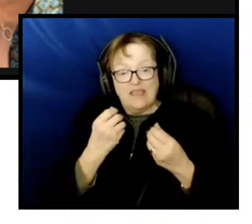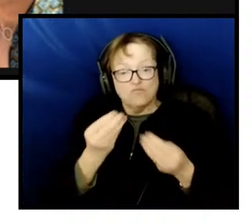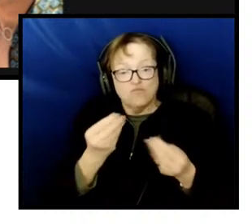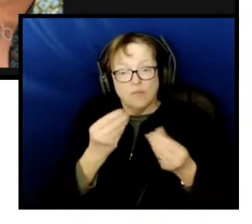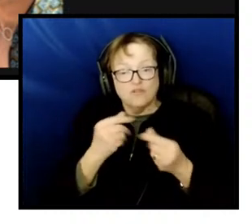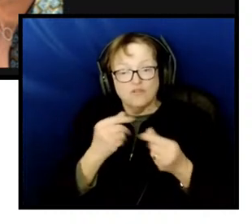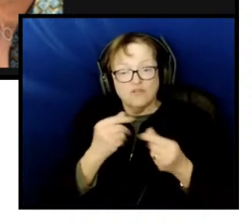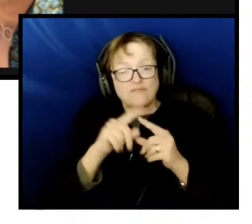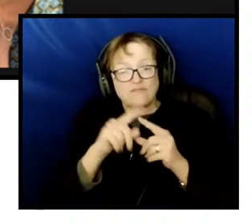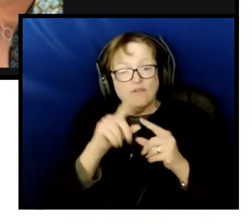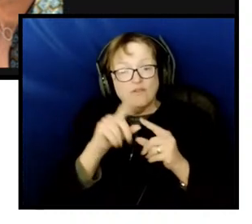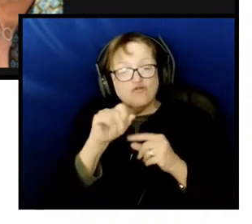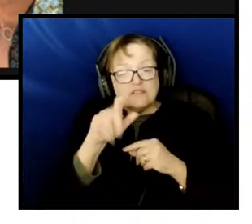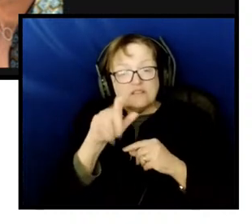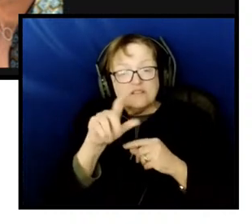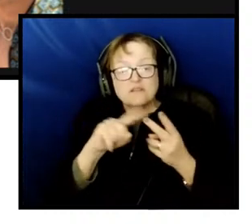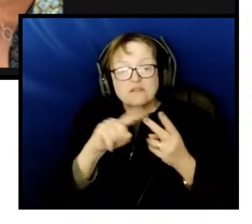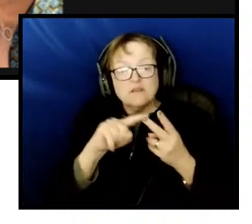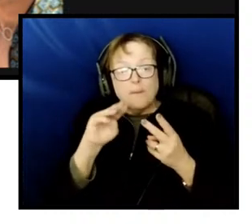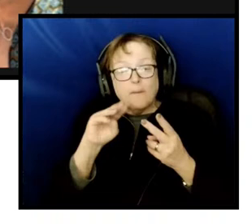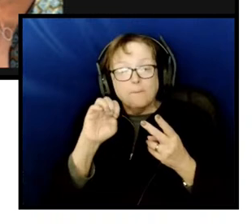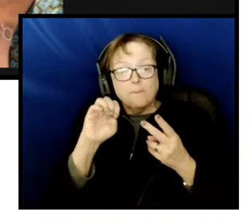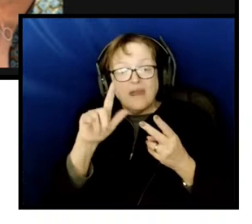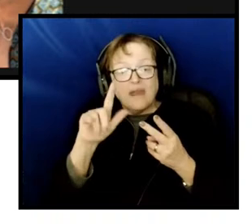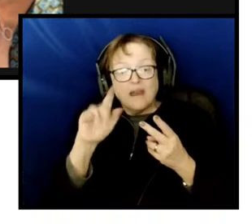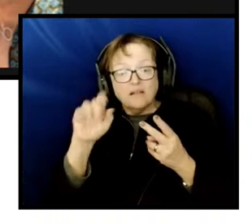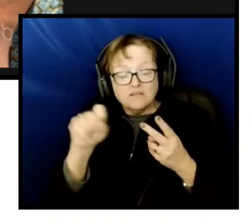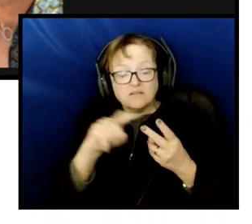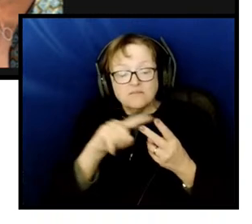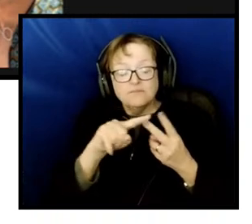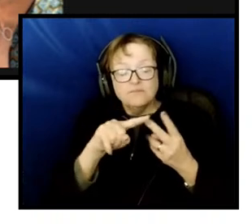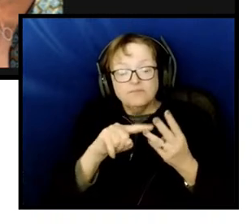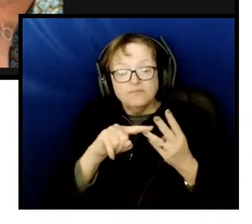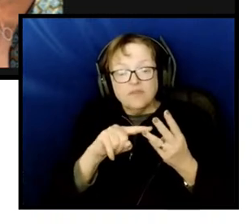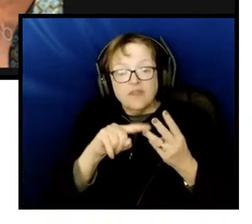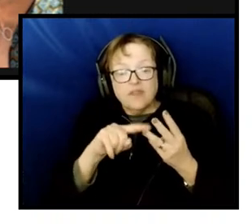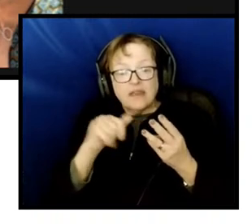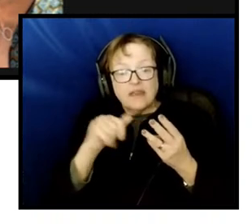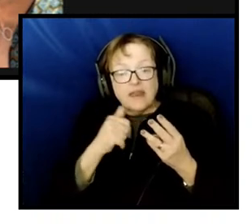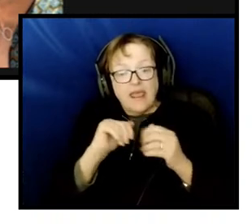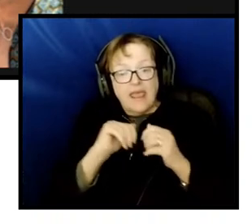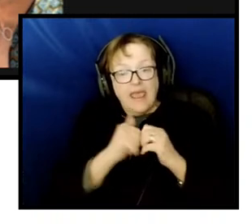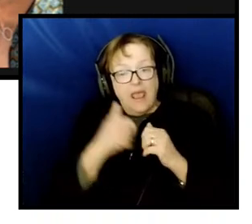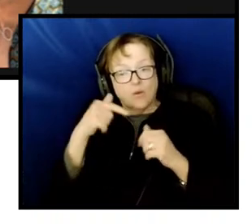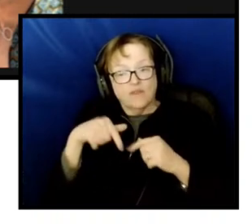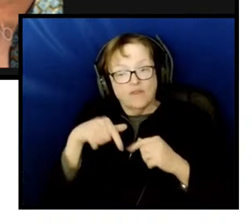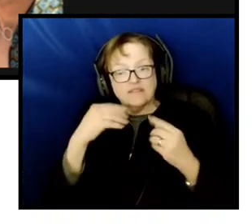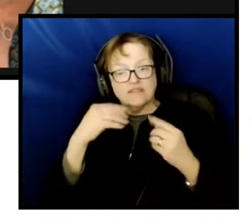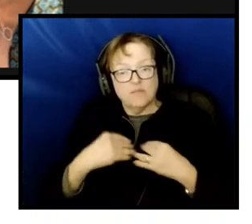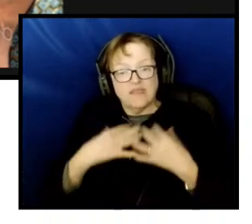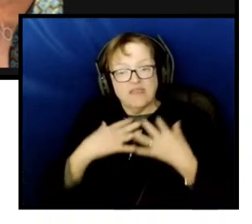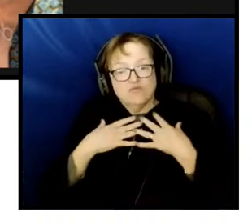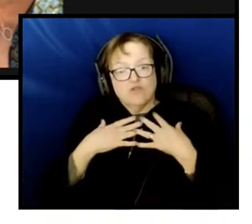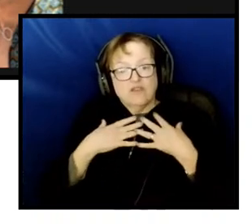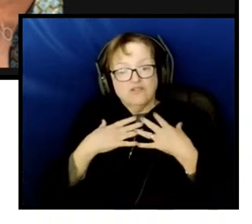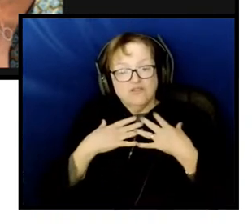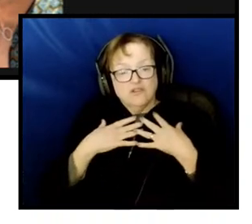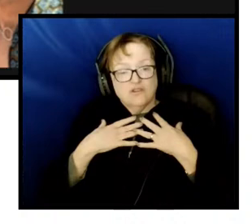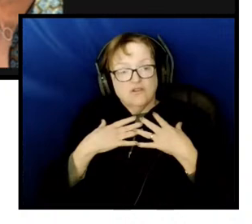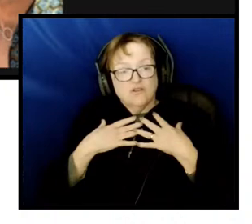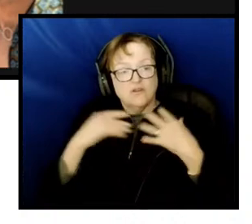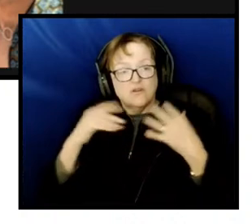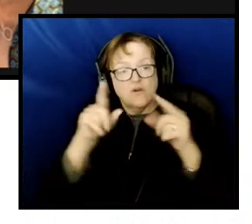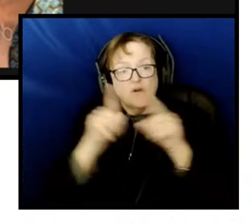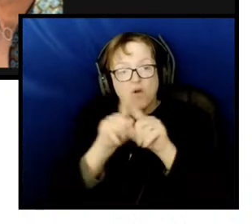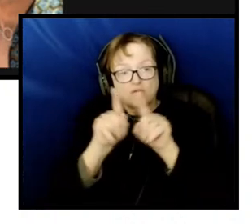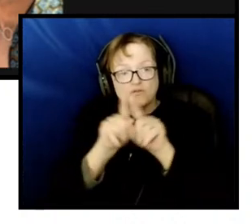different metals, and we spoke about how jewelry can be an inspiration and also